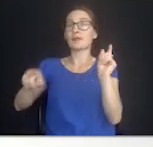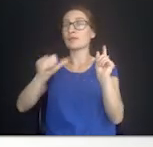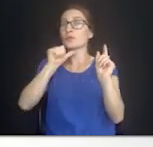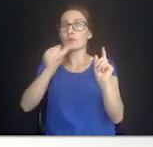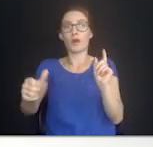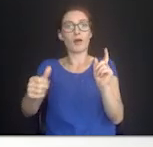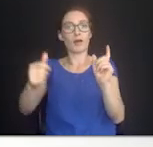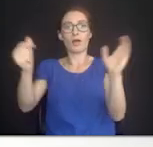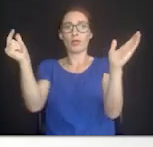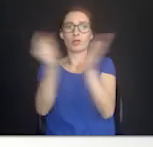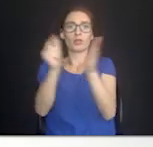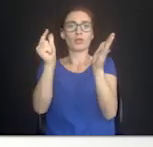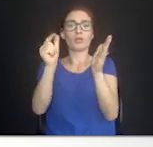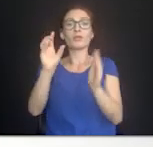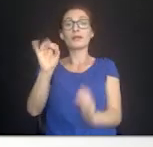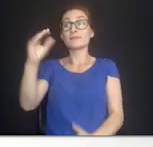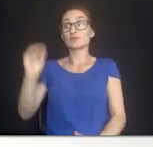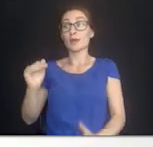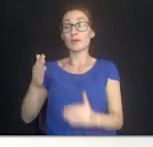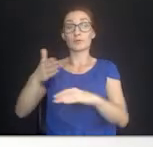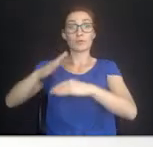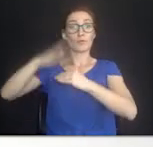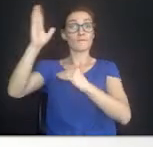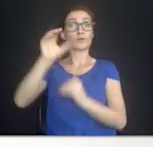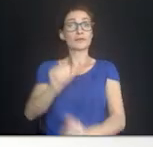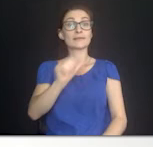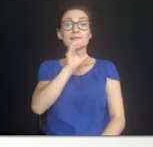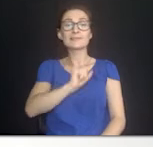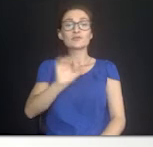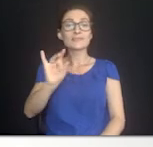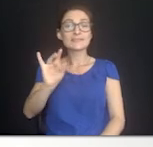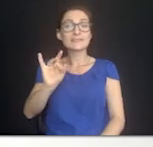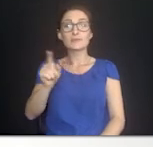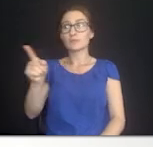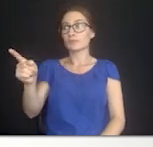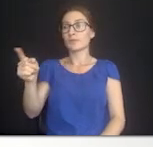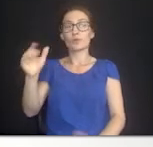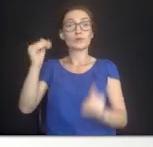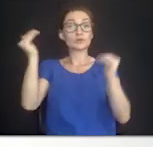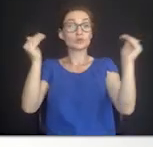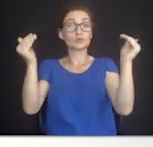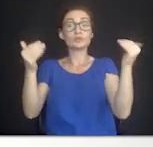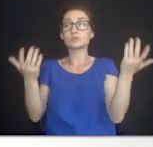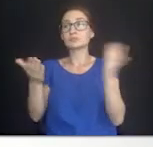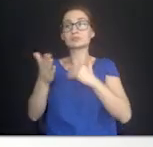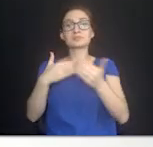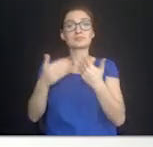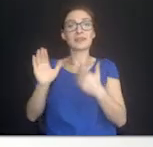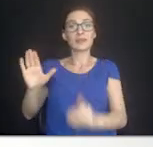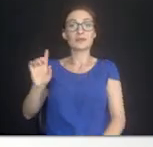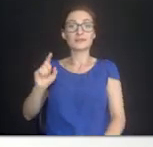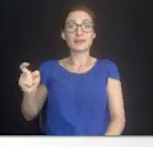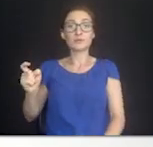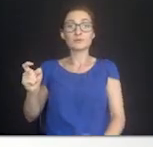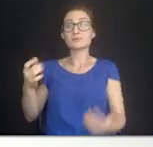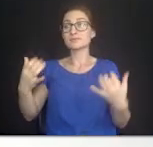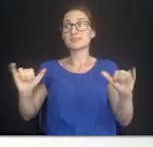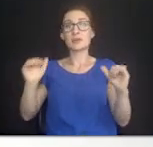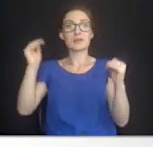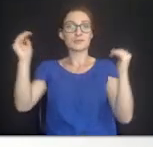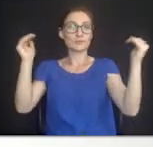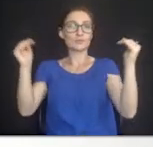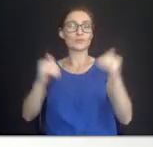old, they're an adult, right? It doesn't matter what their diagnosis is, they are an adult, and so these documents are very